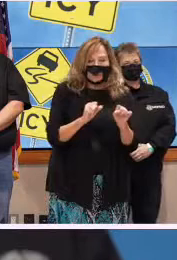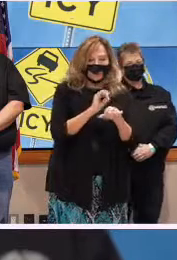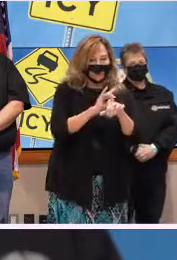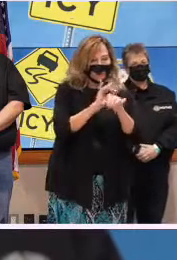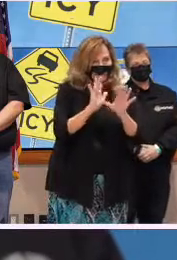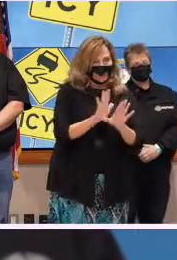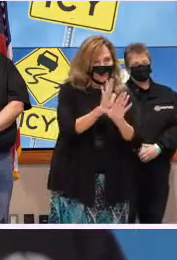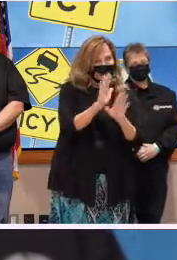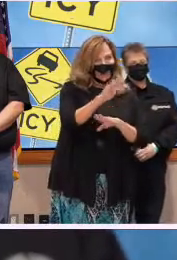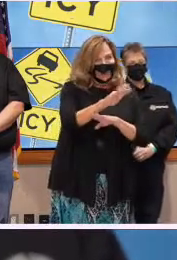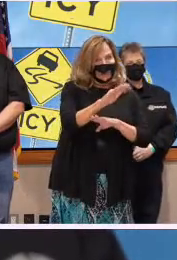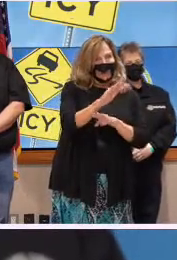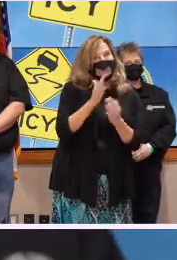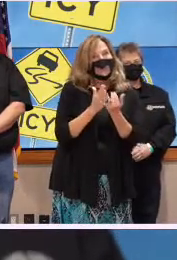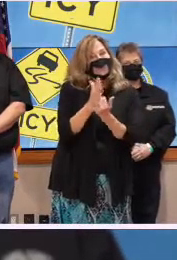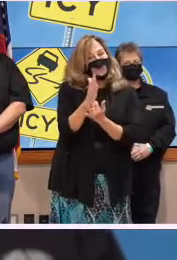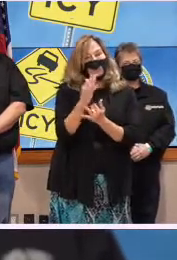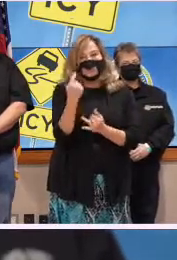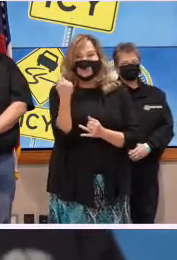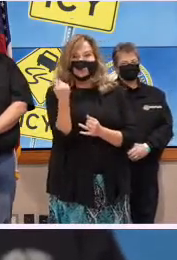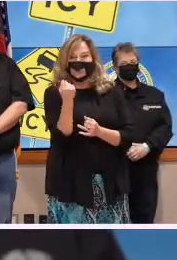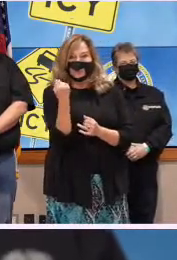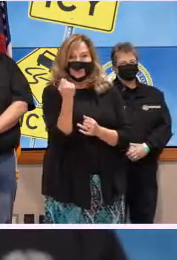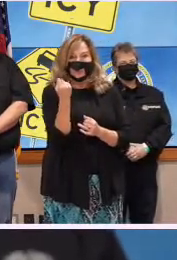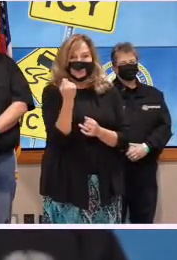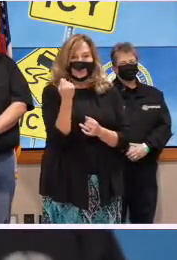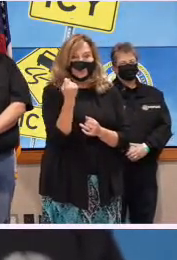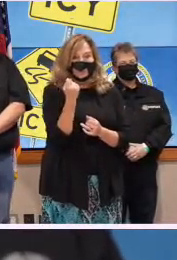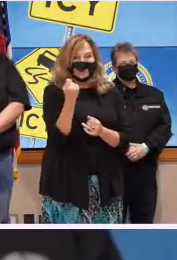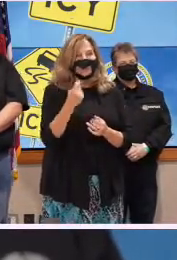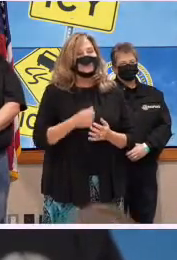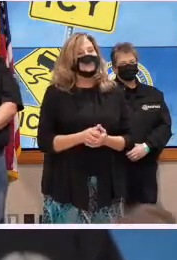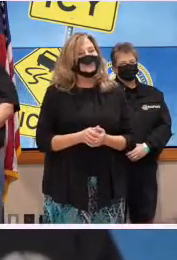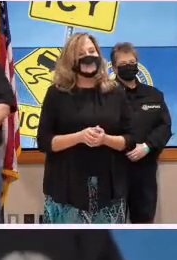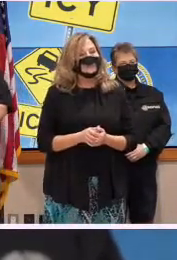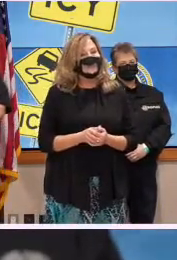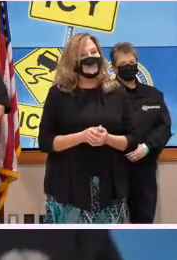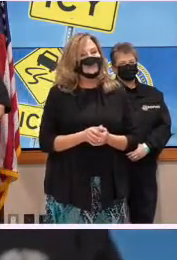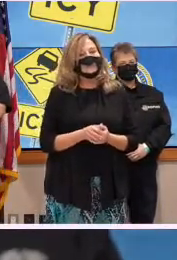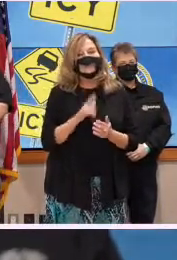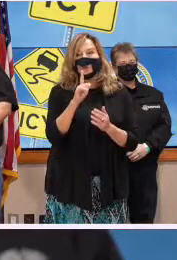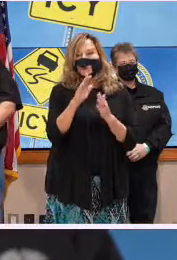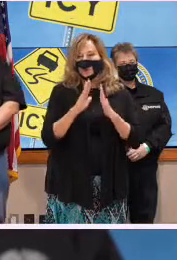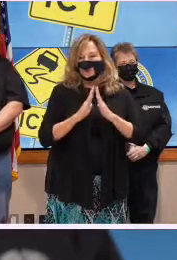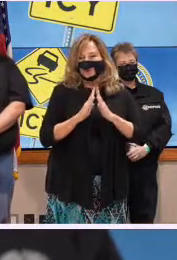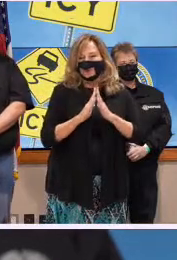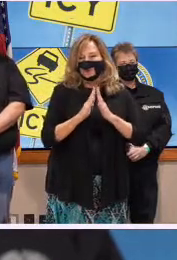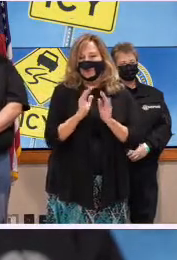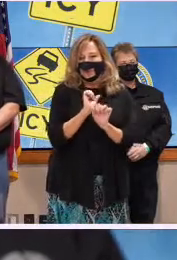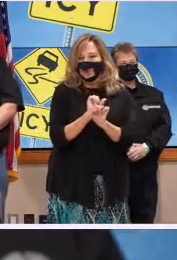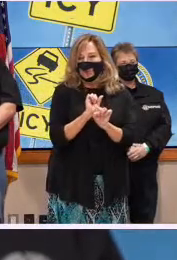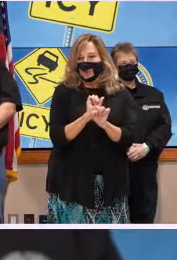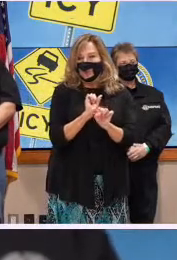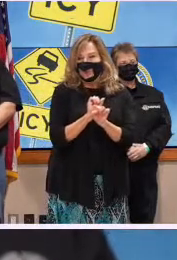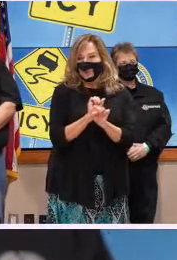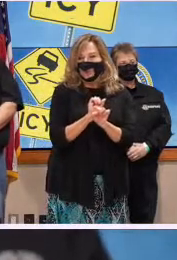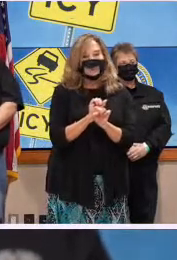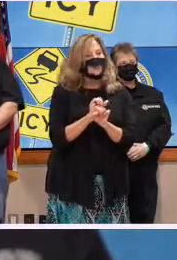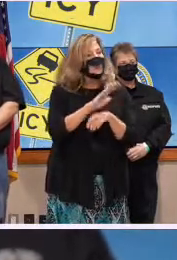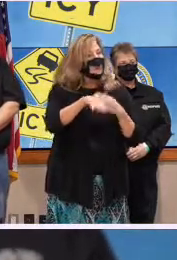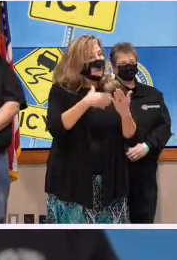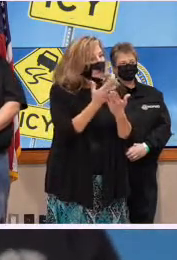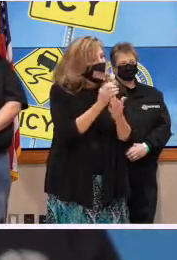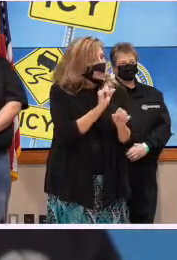Tuesday. Let me just start off by saying that for city employees, all employees